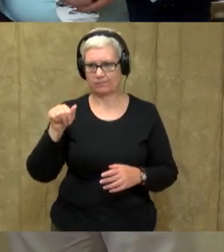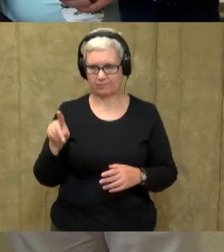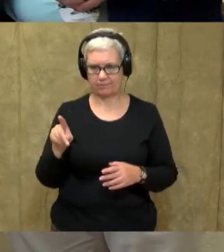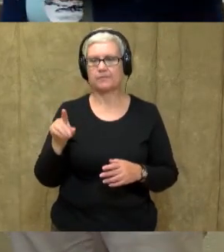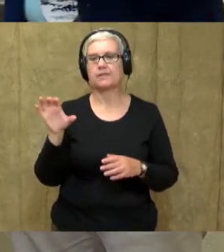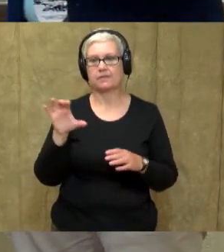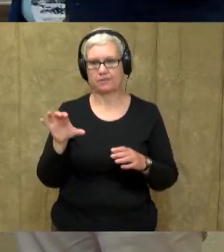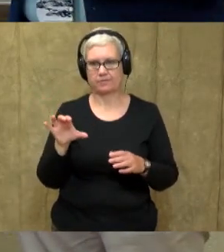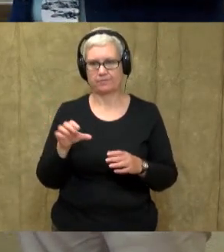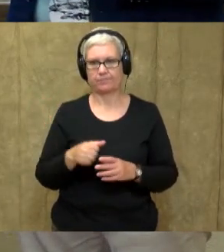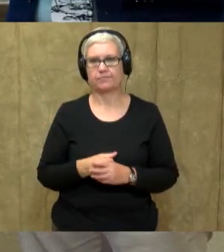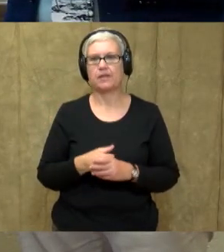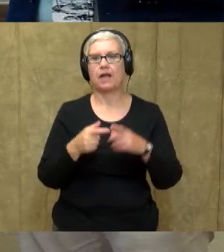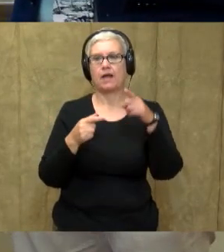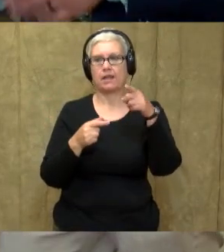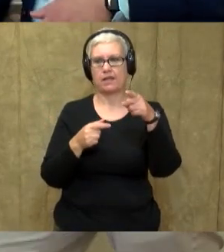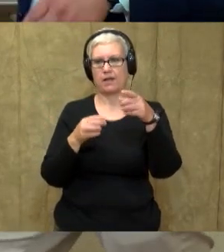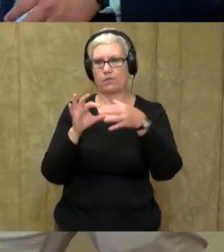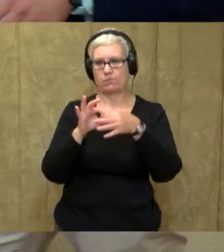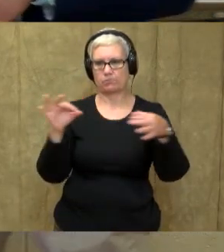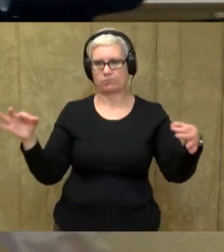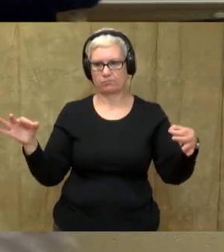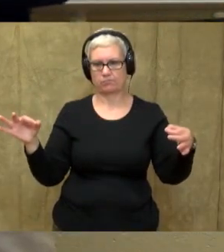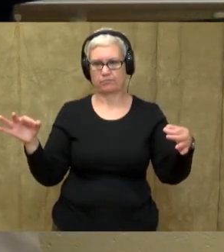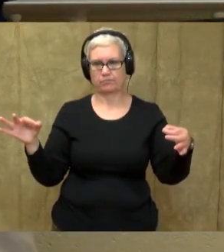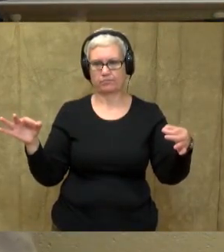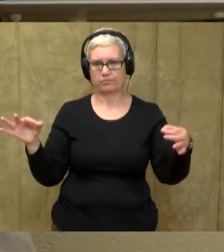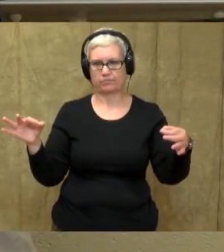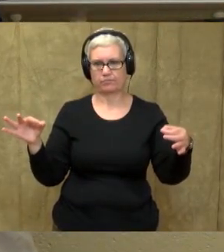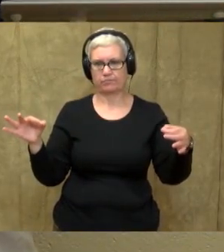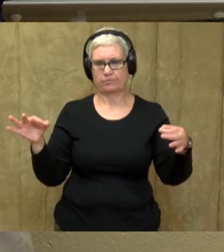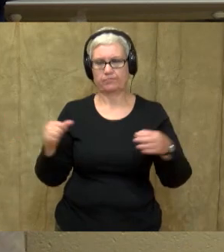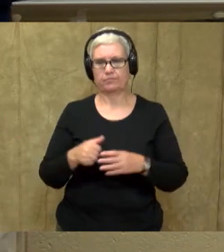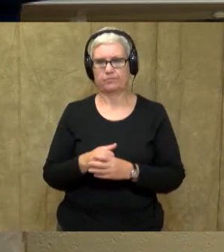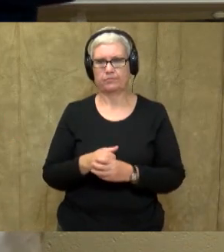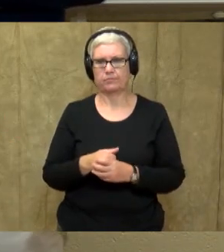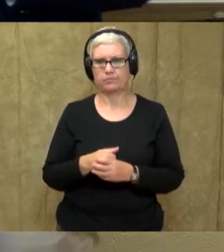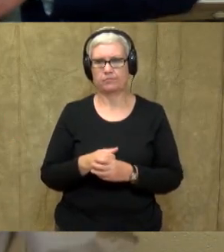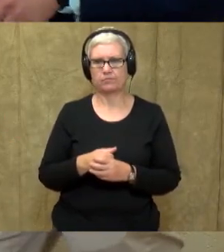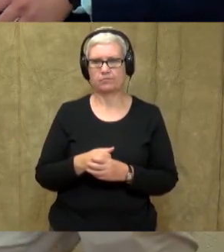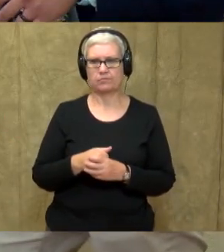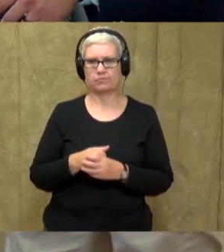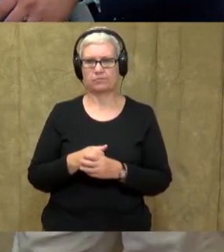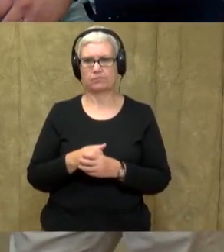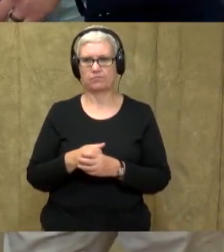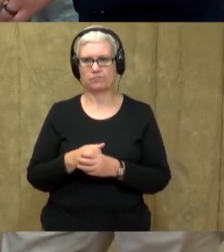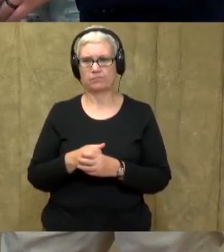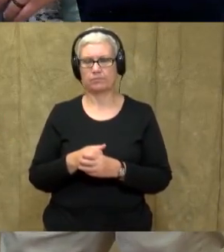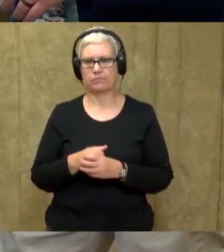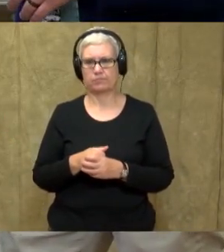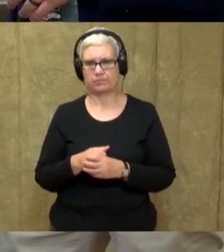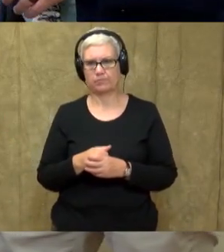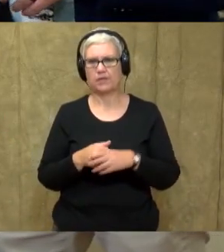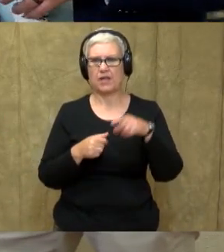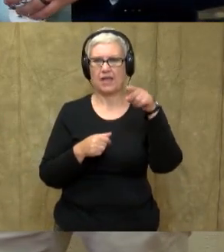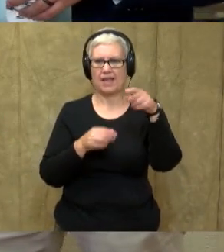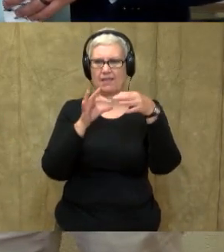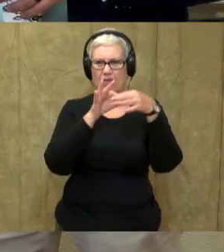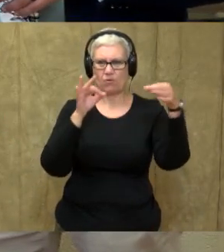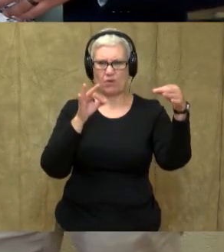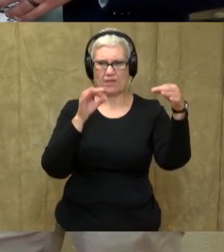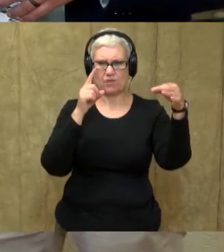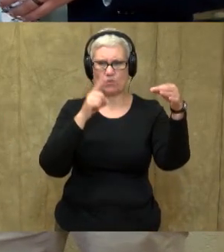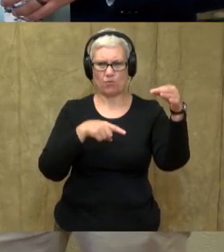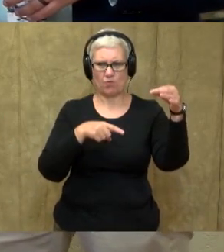equation of the quadratic model, what information is highlighted here in this equation that describes this